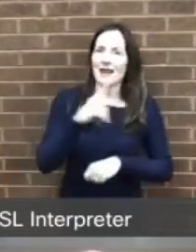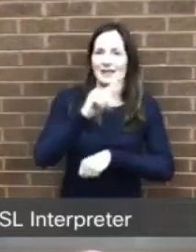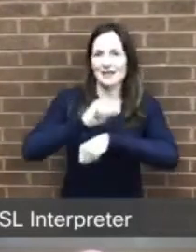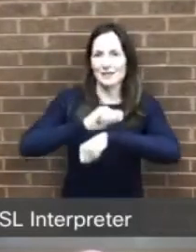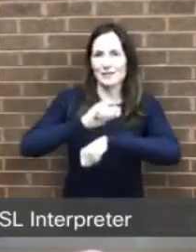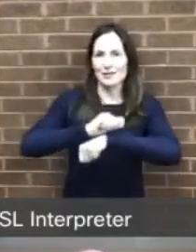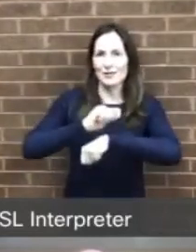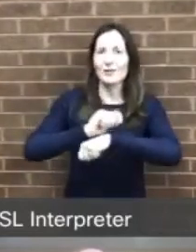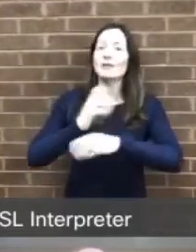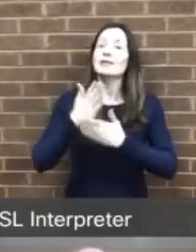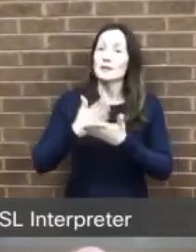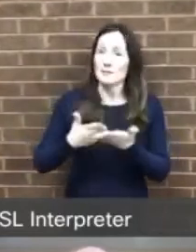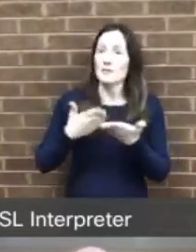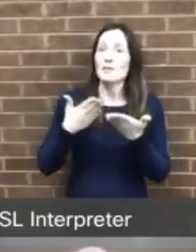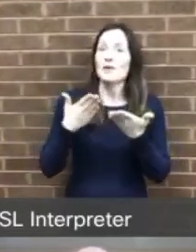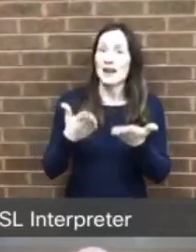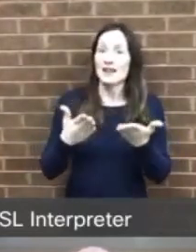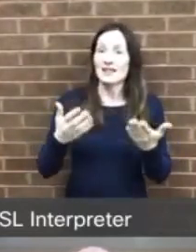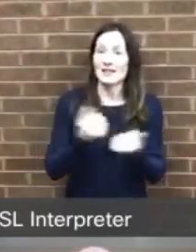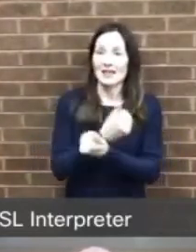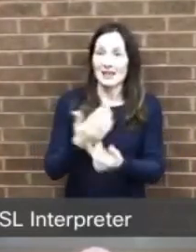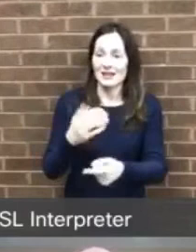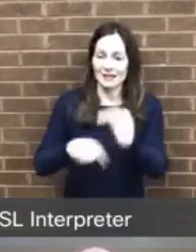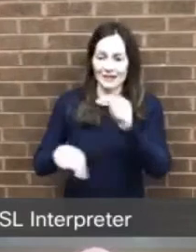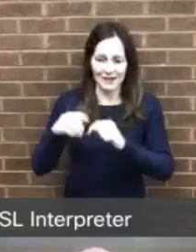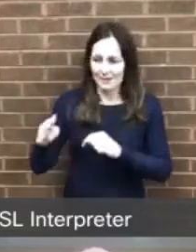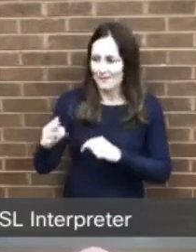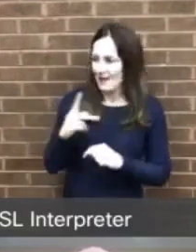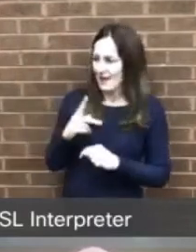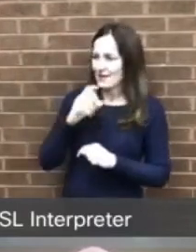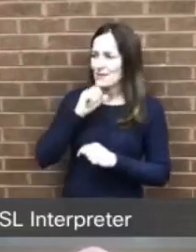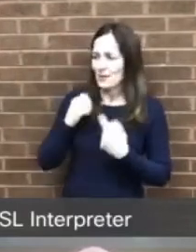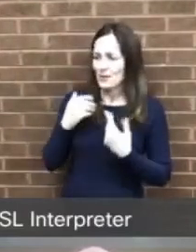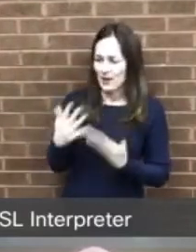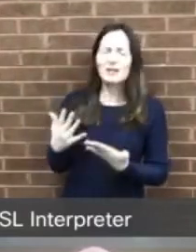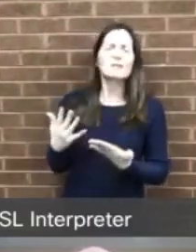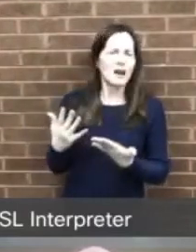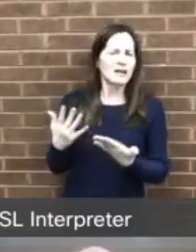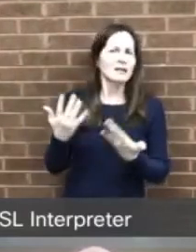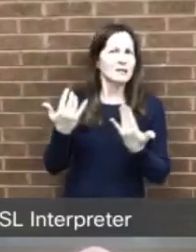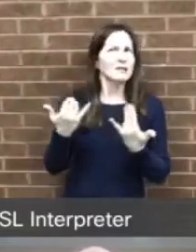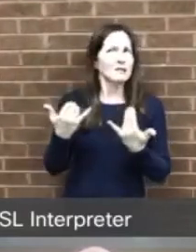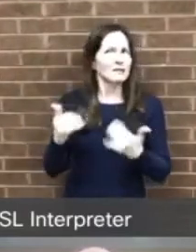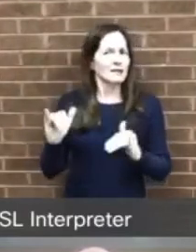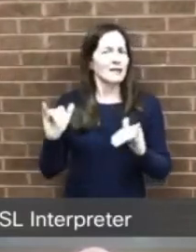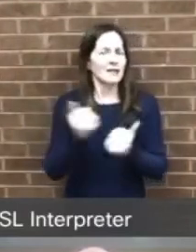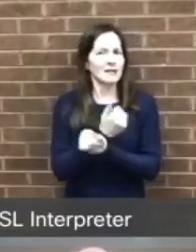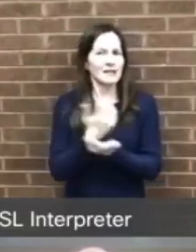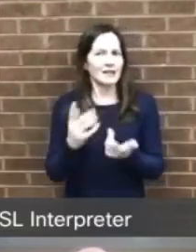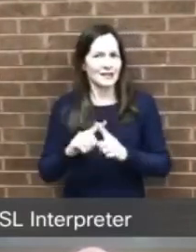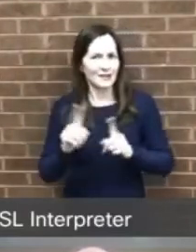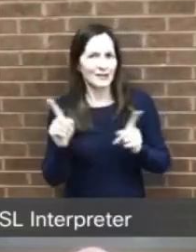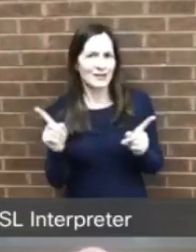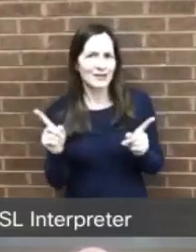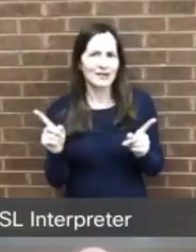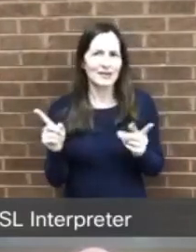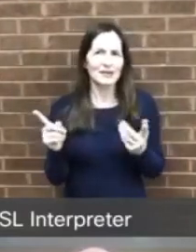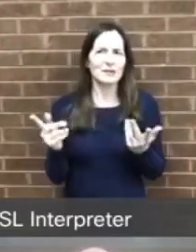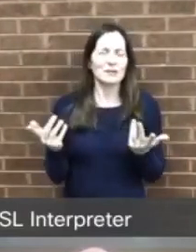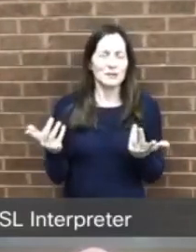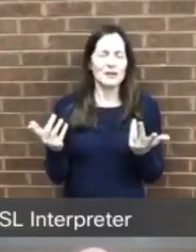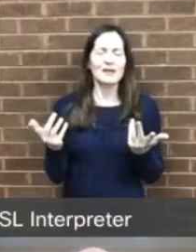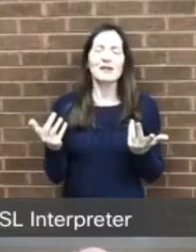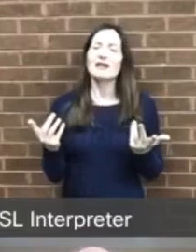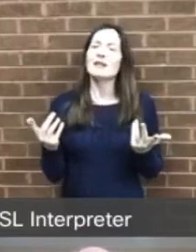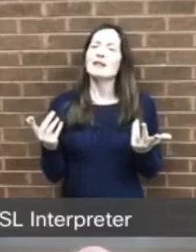former ways, and yet everything was different. We cannot separate ourselves from